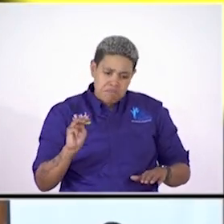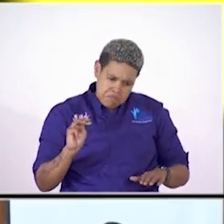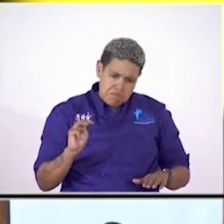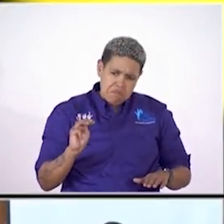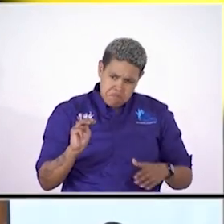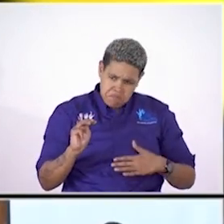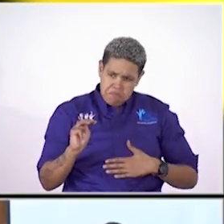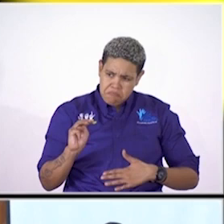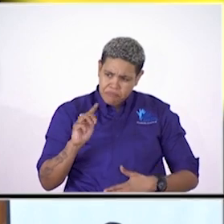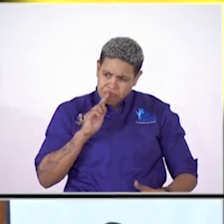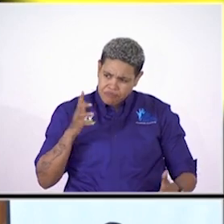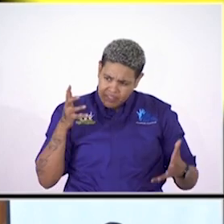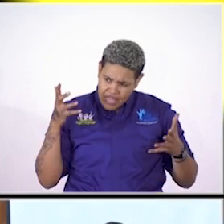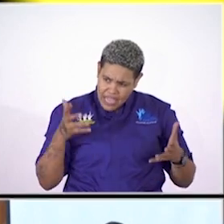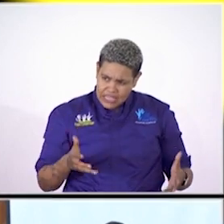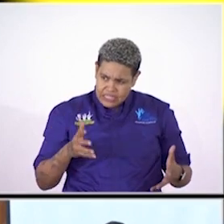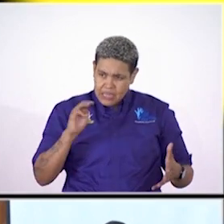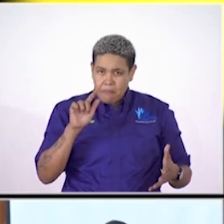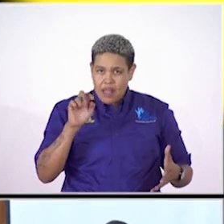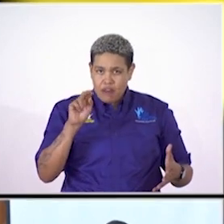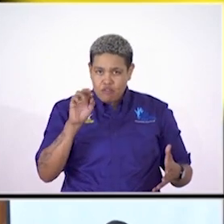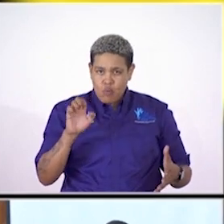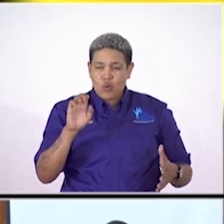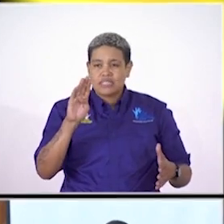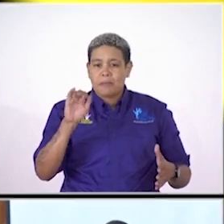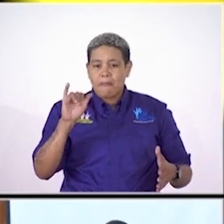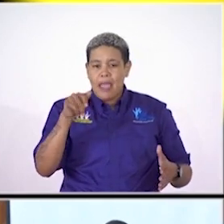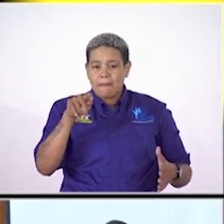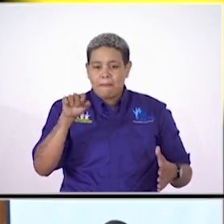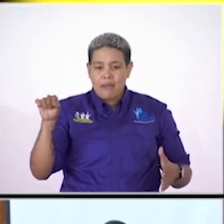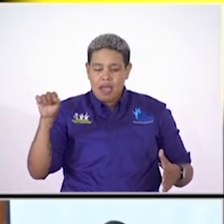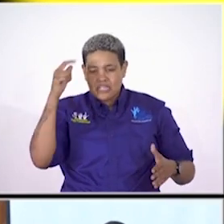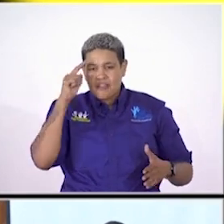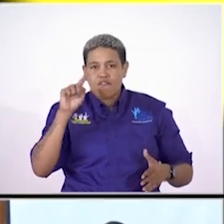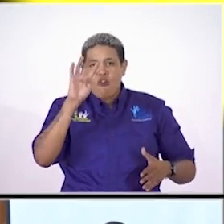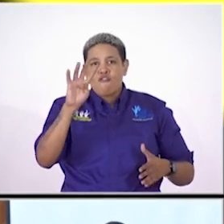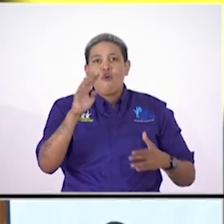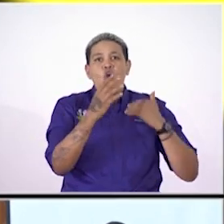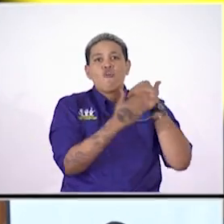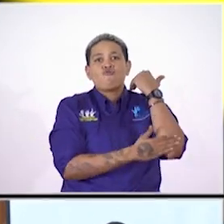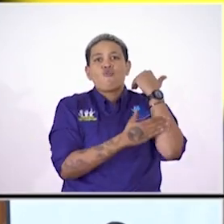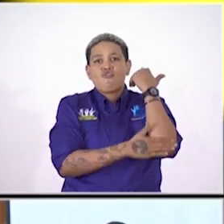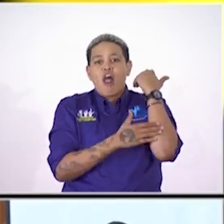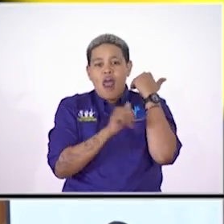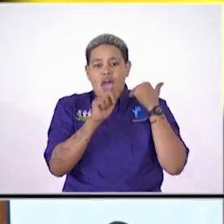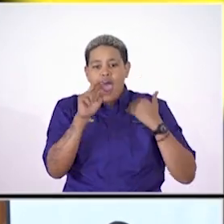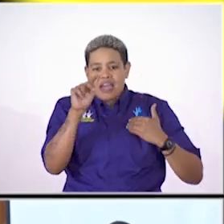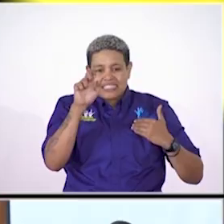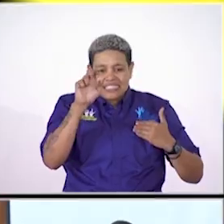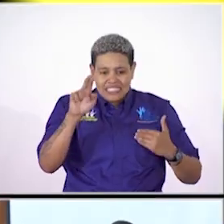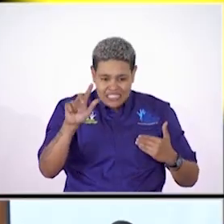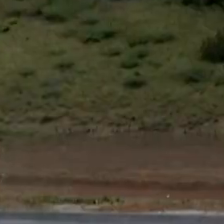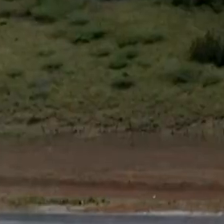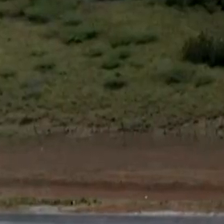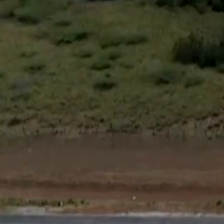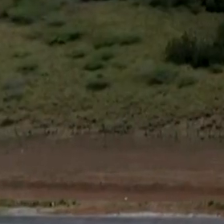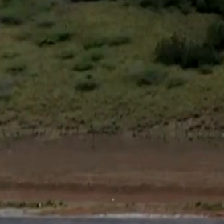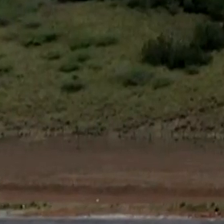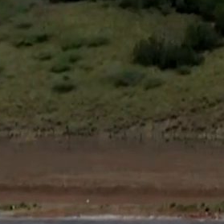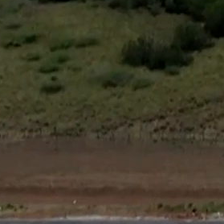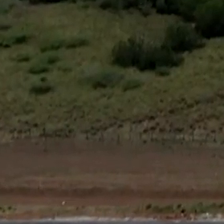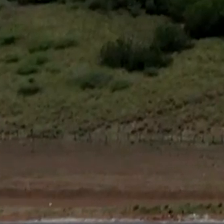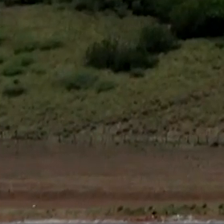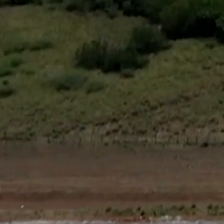the existing Melrose Hill bypass to a four-lane rural arterially divided highway. This is